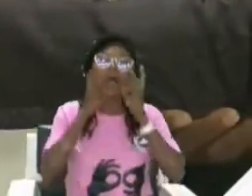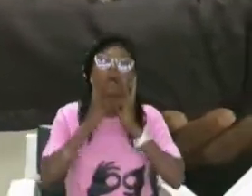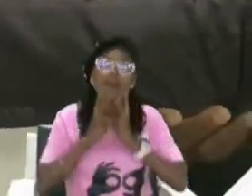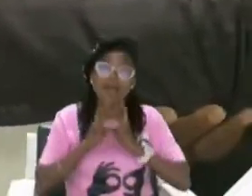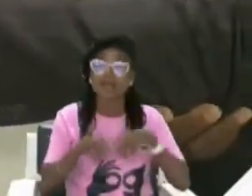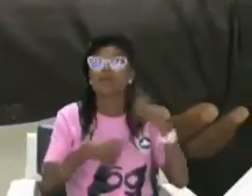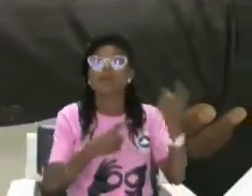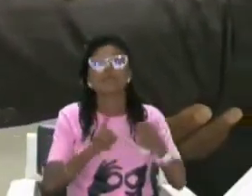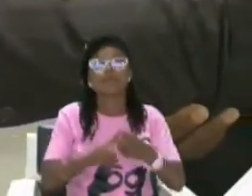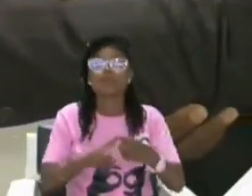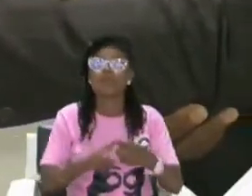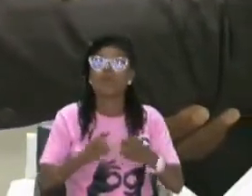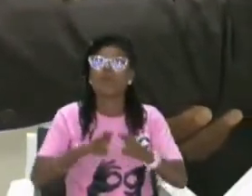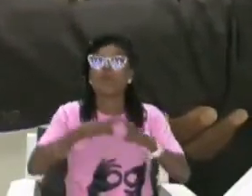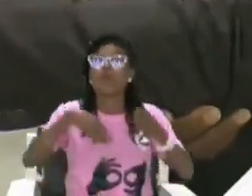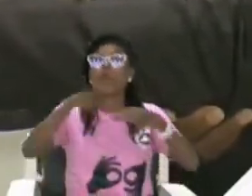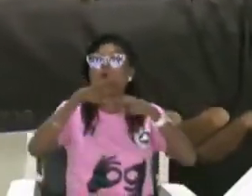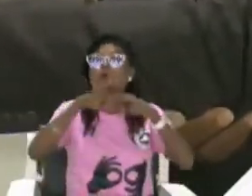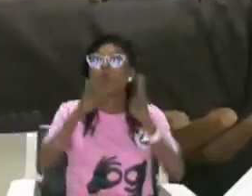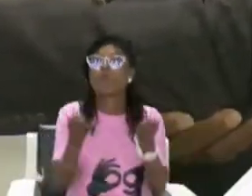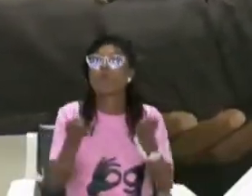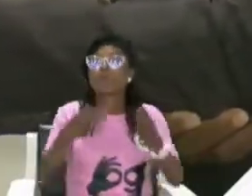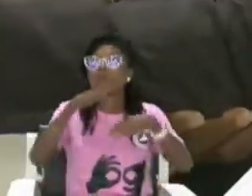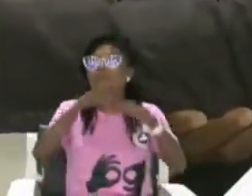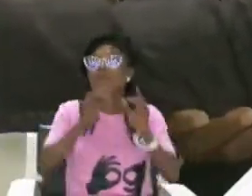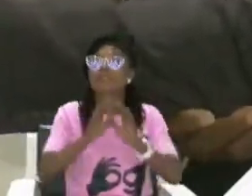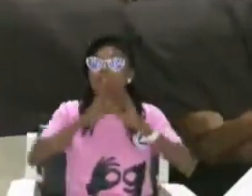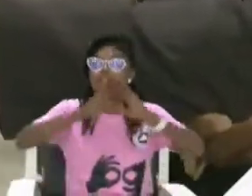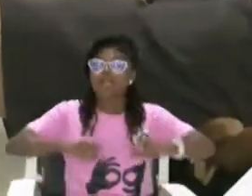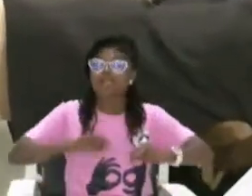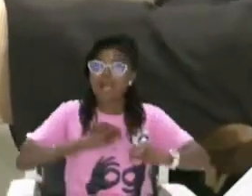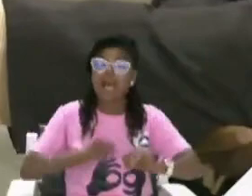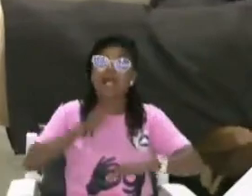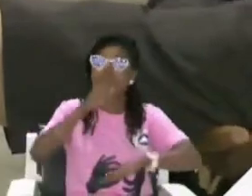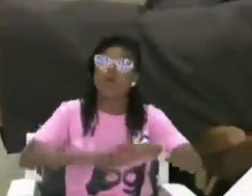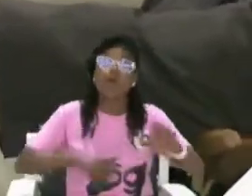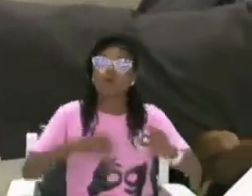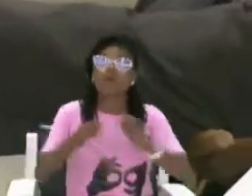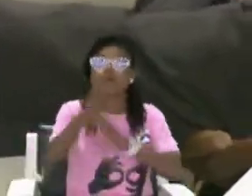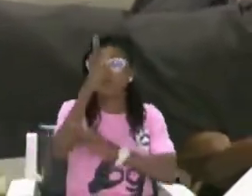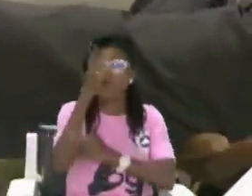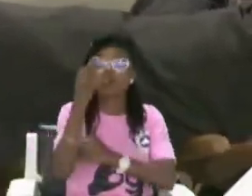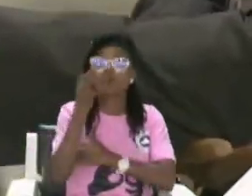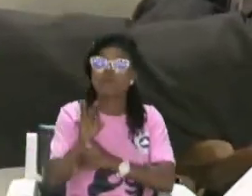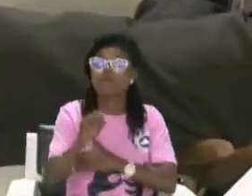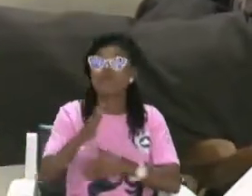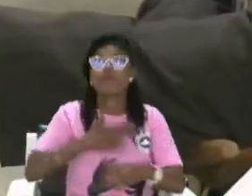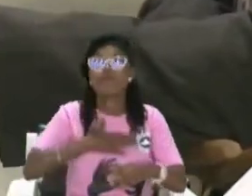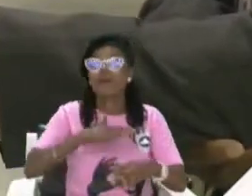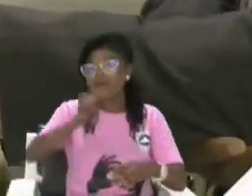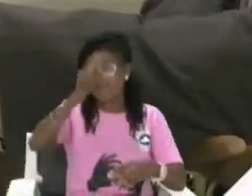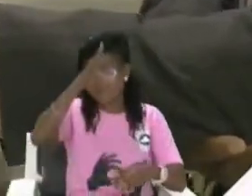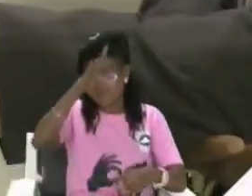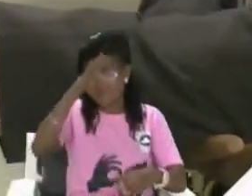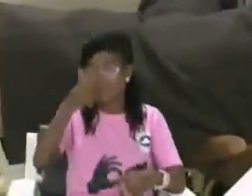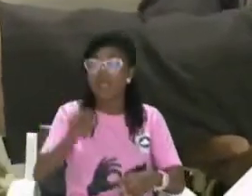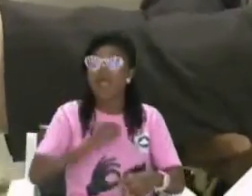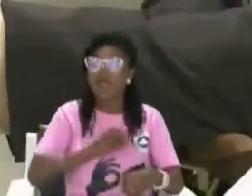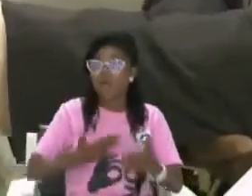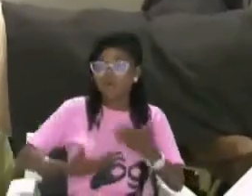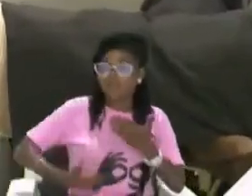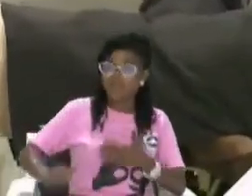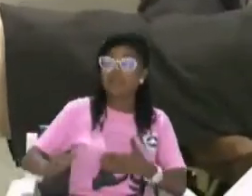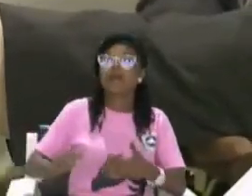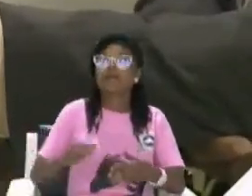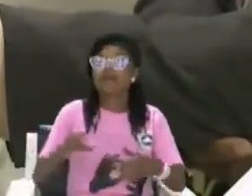to the open heaven's house. I call upon the God of my father and the Lord, Pastor Enoch Adegari Adeboye, because I was born as a Muslim, married as a